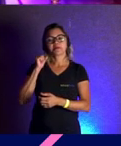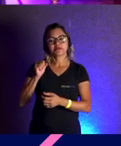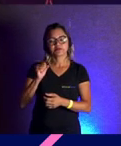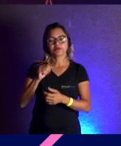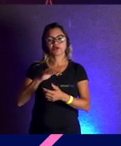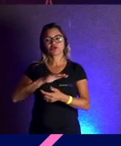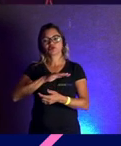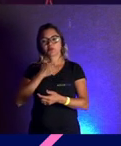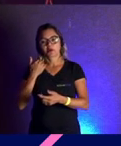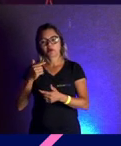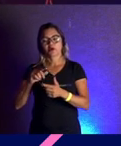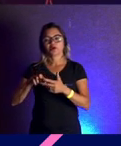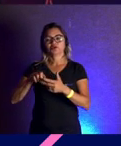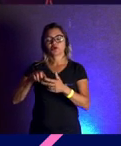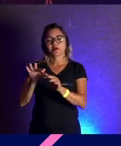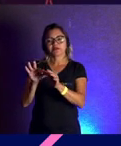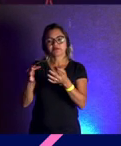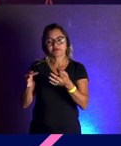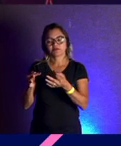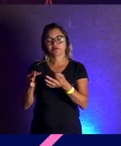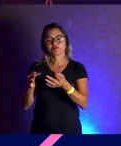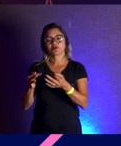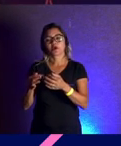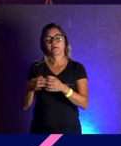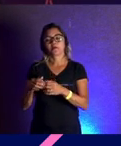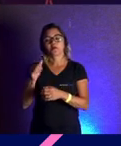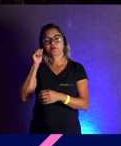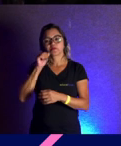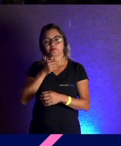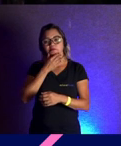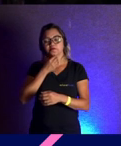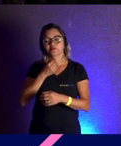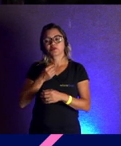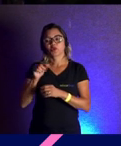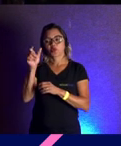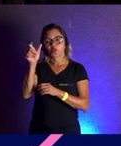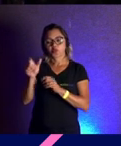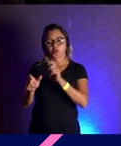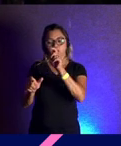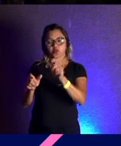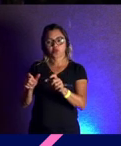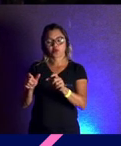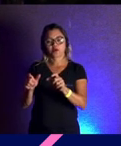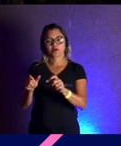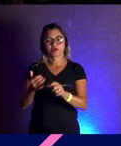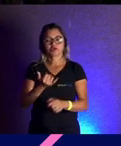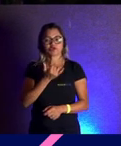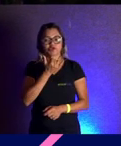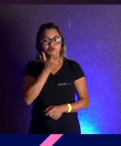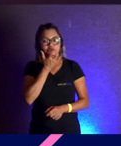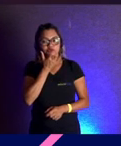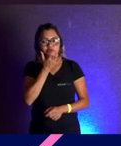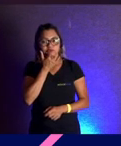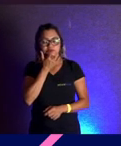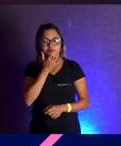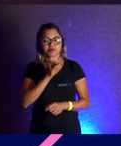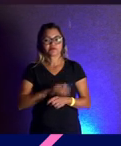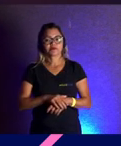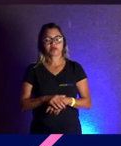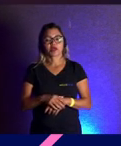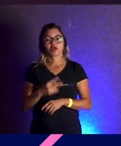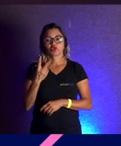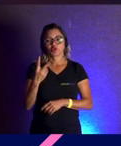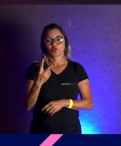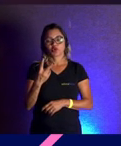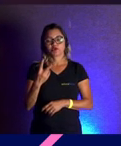sex. So you know, and I'm going to assume that homicides are two sexes. That's not correct, but most data sets only have two sexes. So I